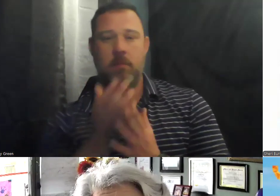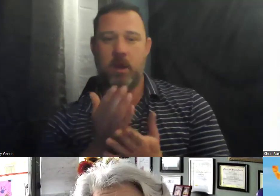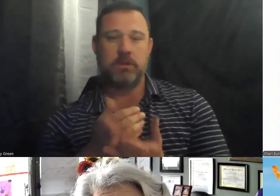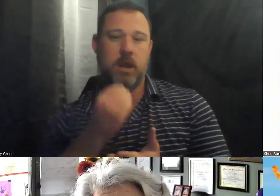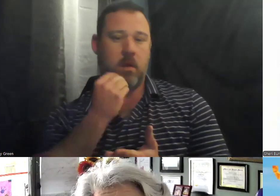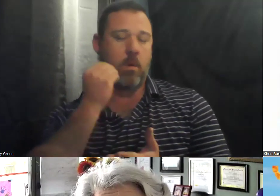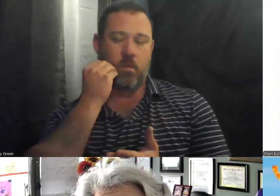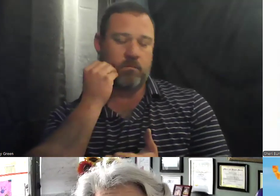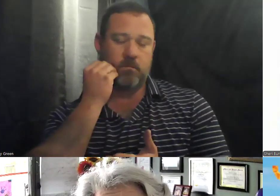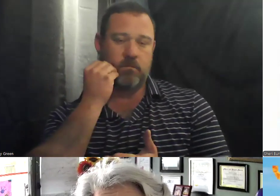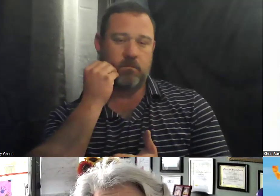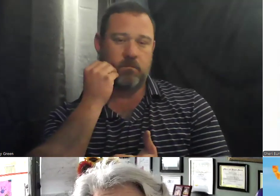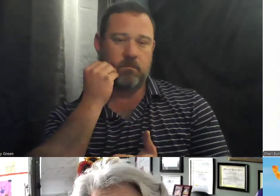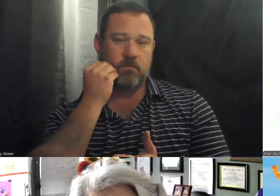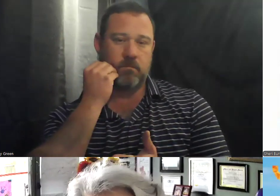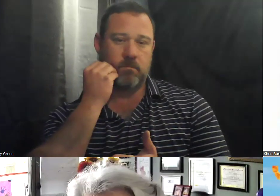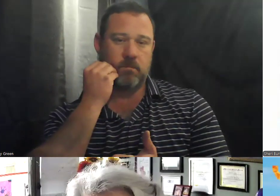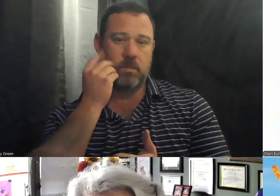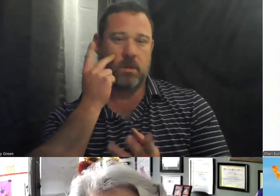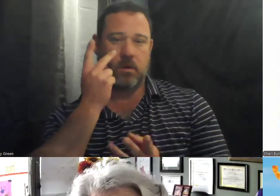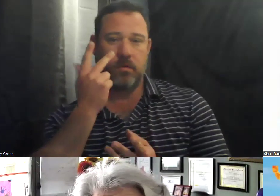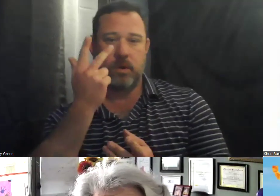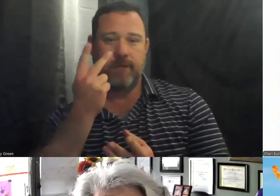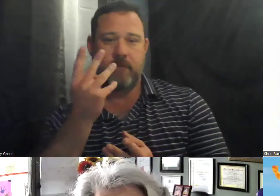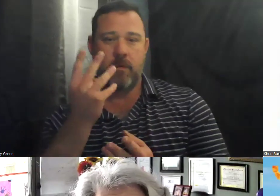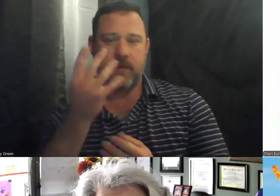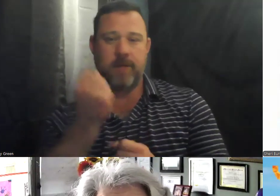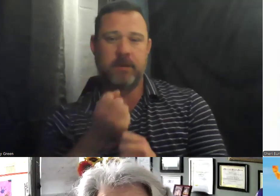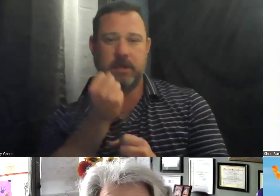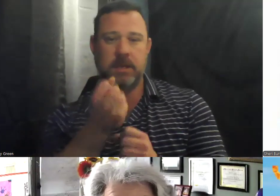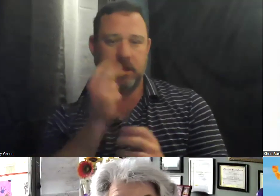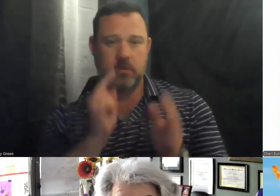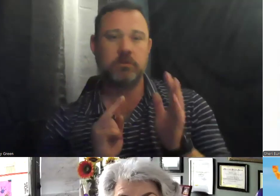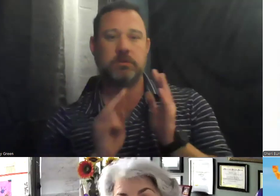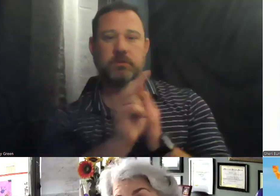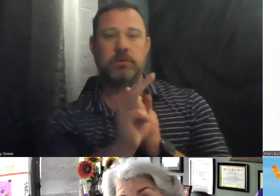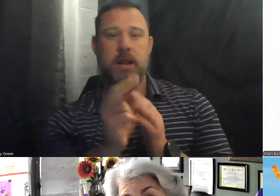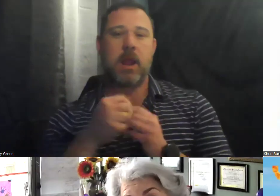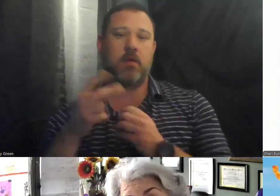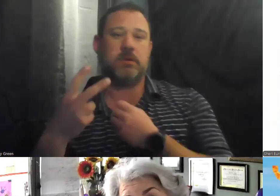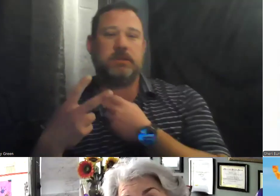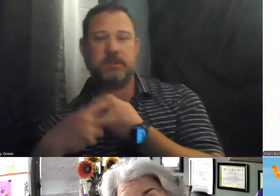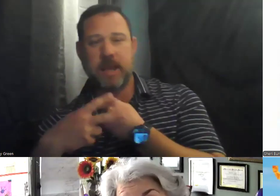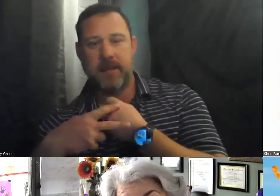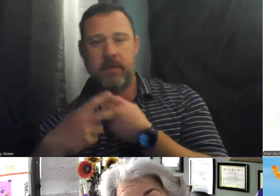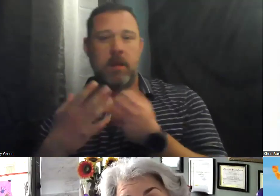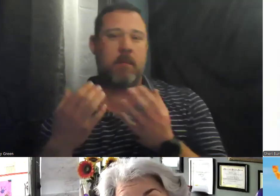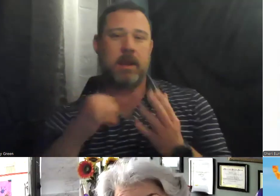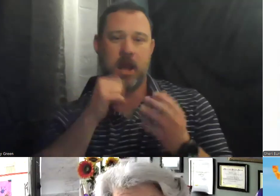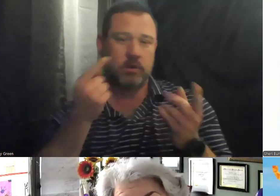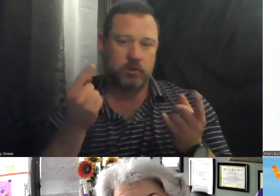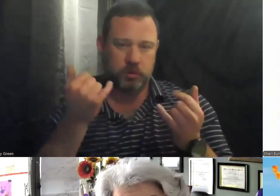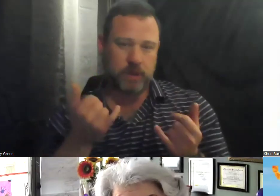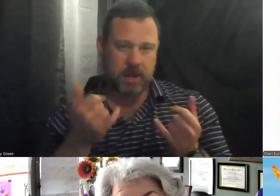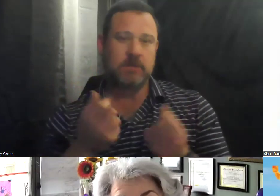home. We actually look 3, 4, 5 years out and look at how our saving money may not happen today because we